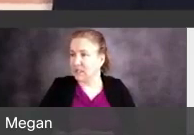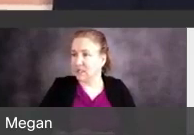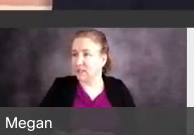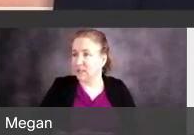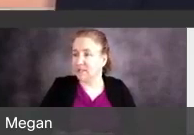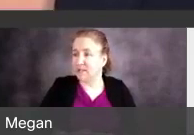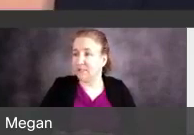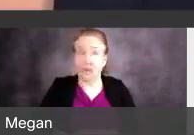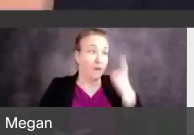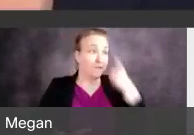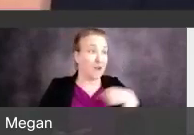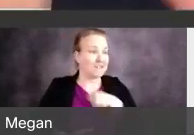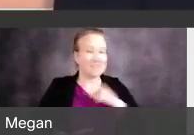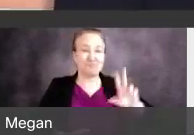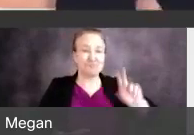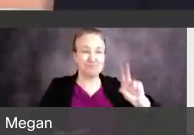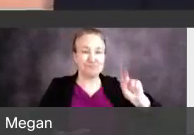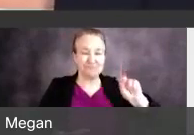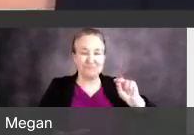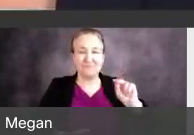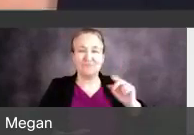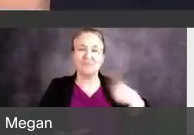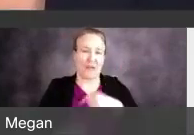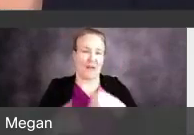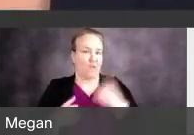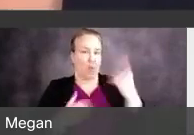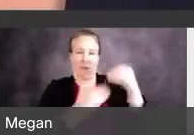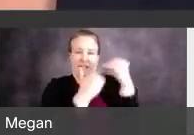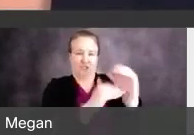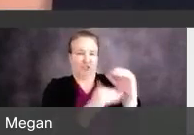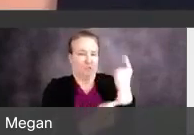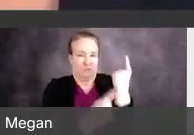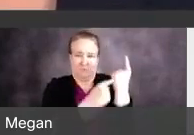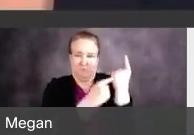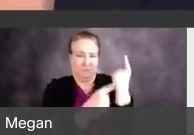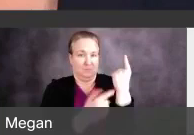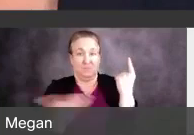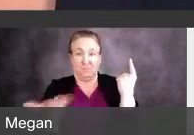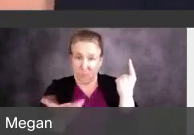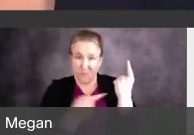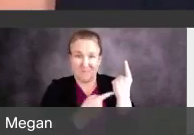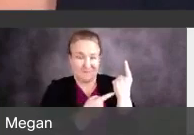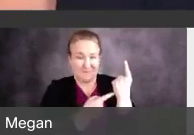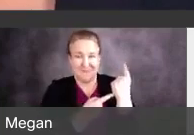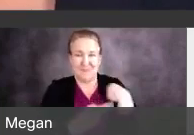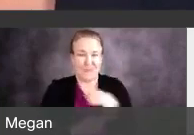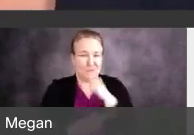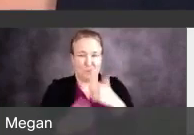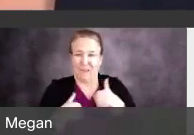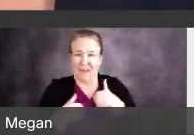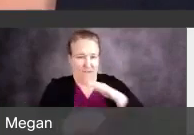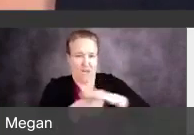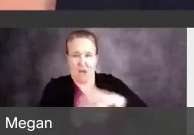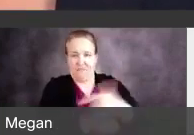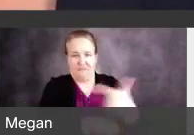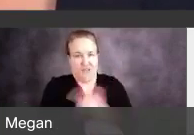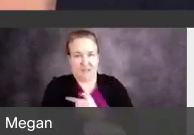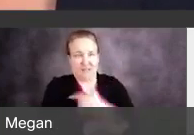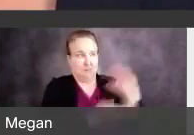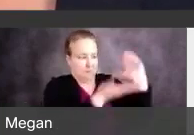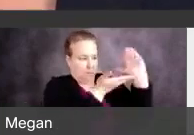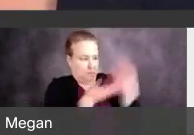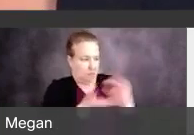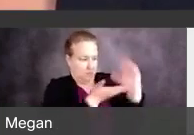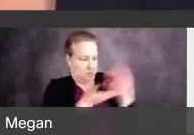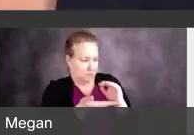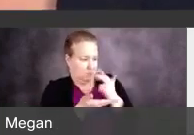Not for us. We have one constraint here in Montgomery County, and that's that we don't have enough vaccine. We have plenty